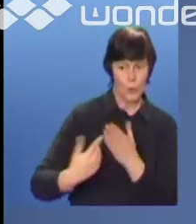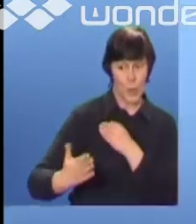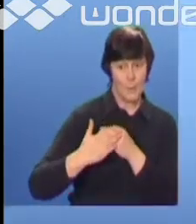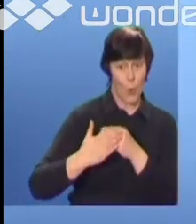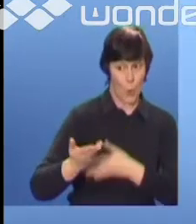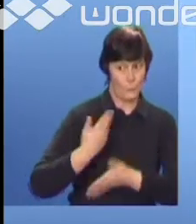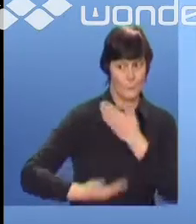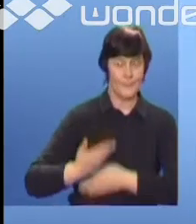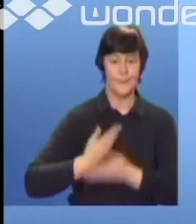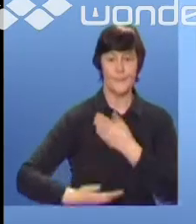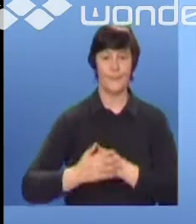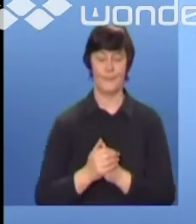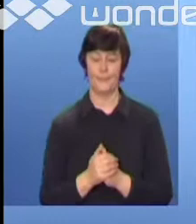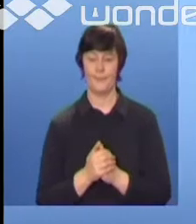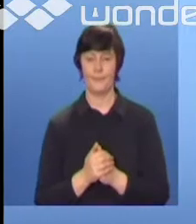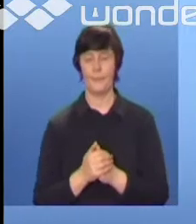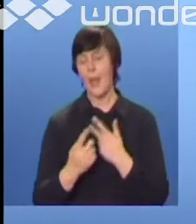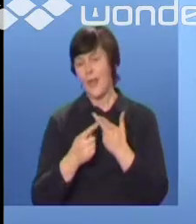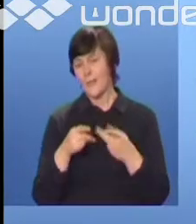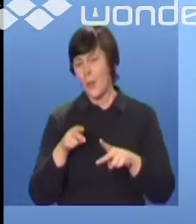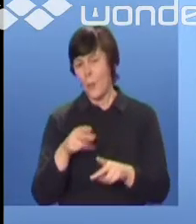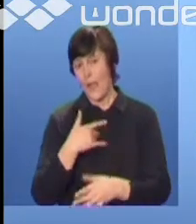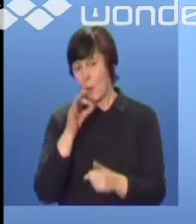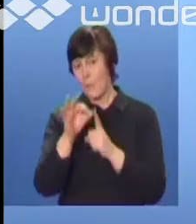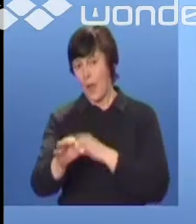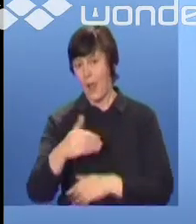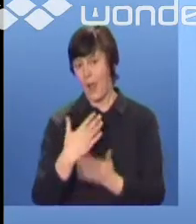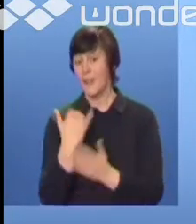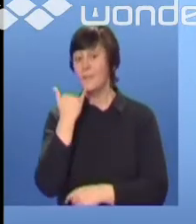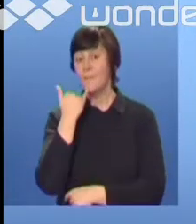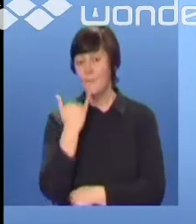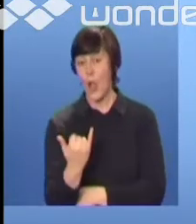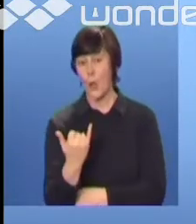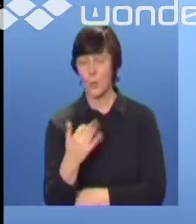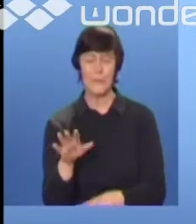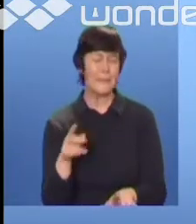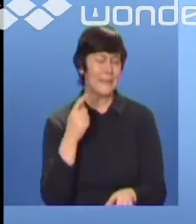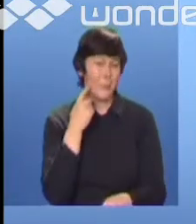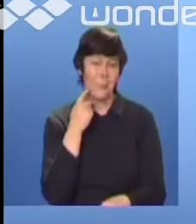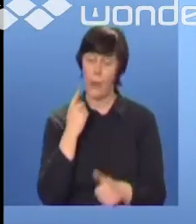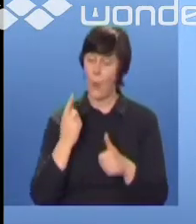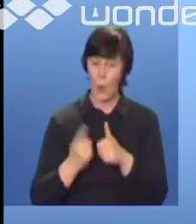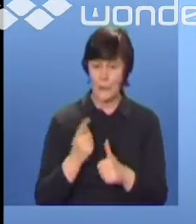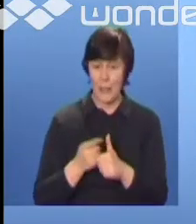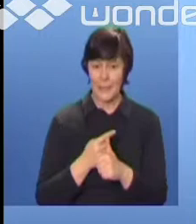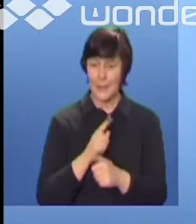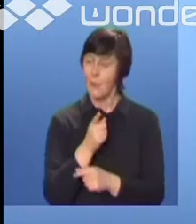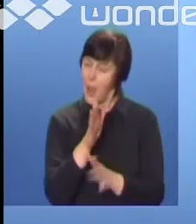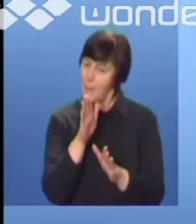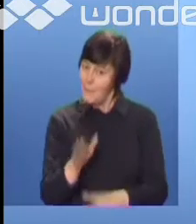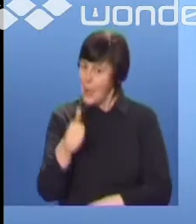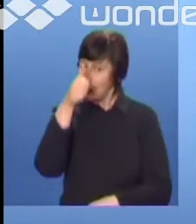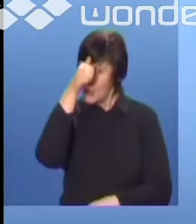system. Now, the telephone is another way of bidding for properties using Locata and also uses a simple automated